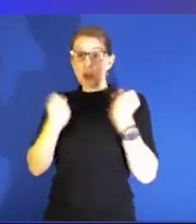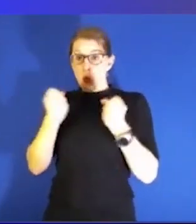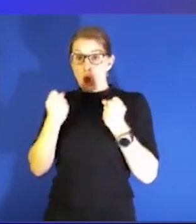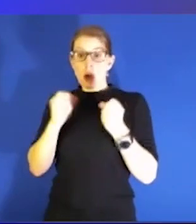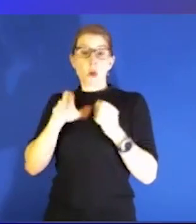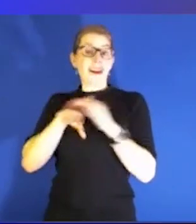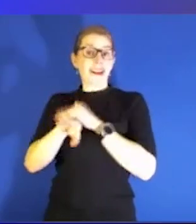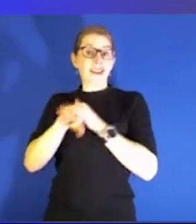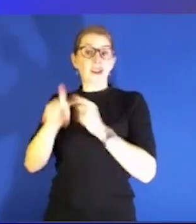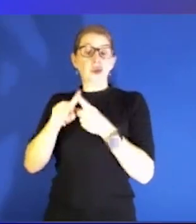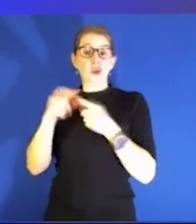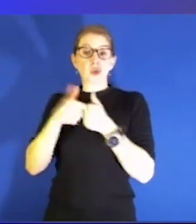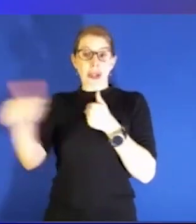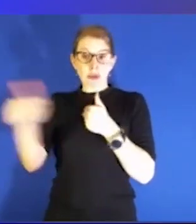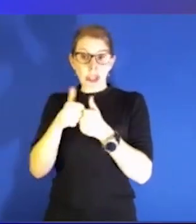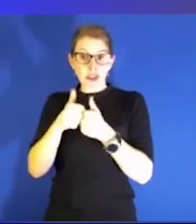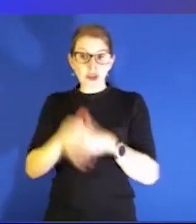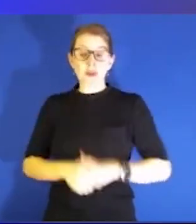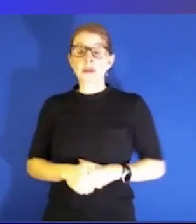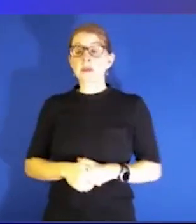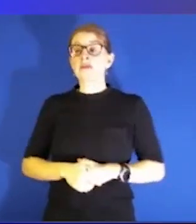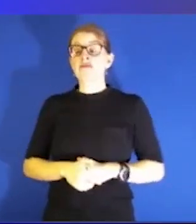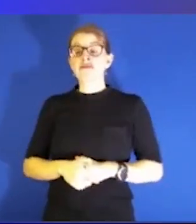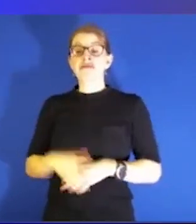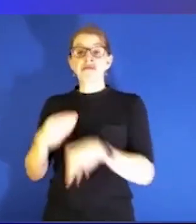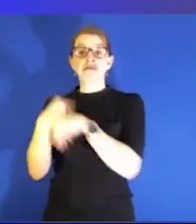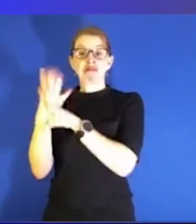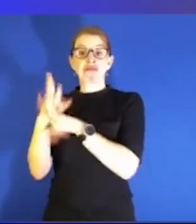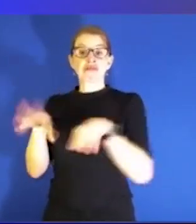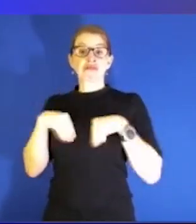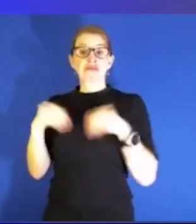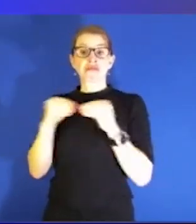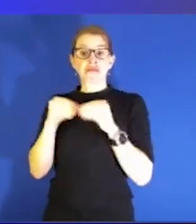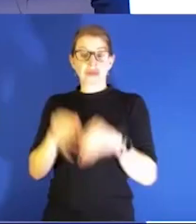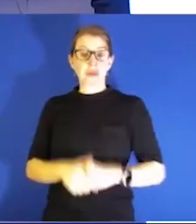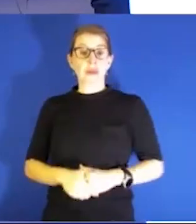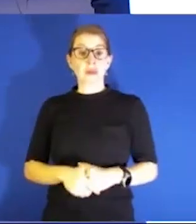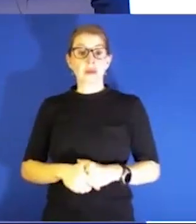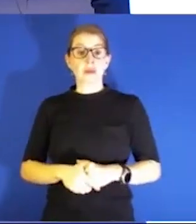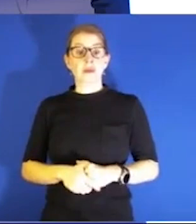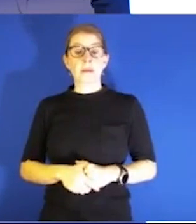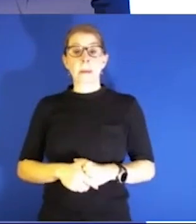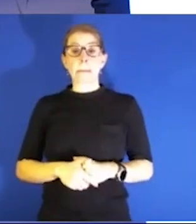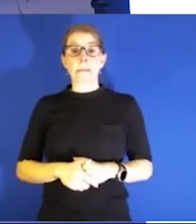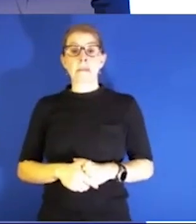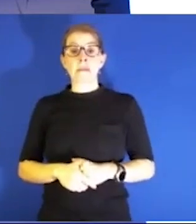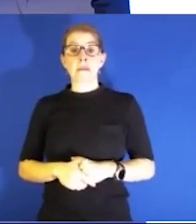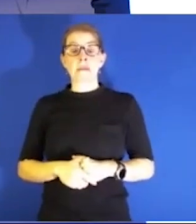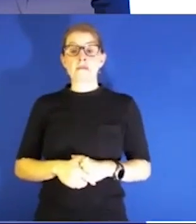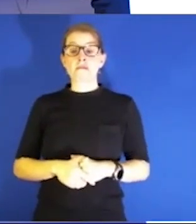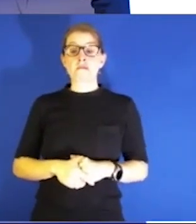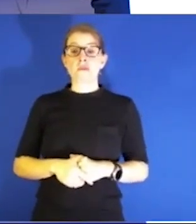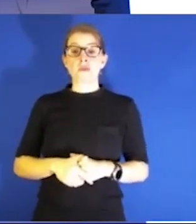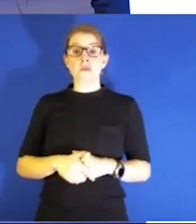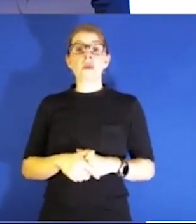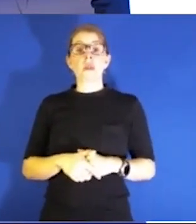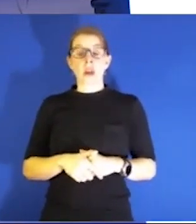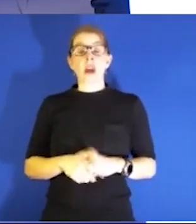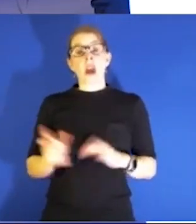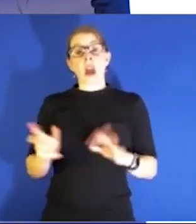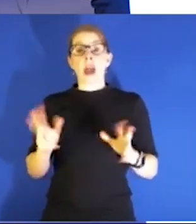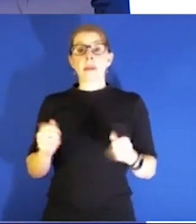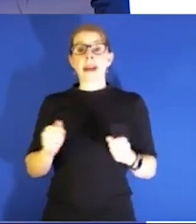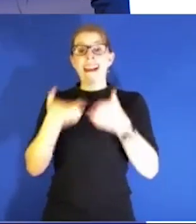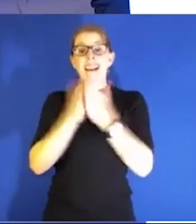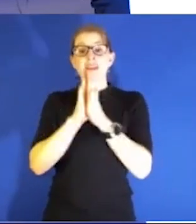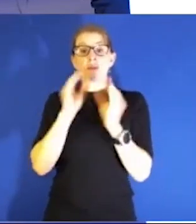a lot more barriers removed to seeking help. Question is but I'm going to ask you 4 more